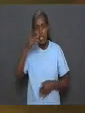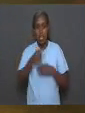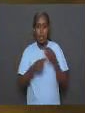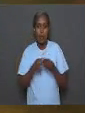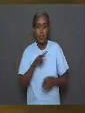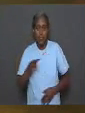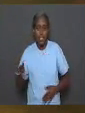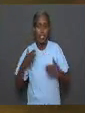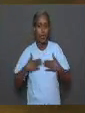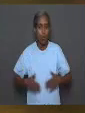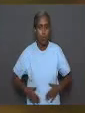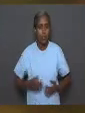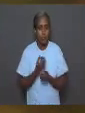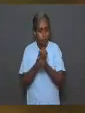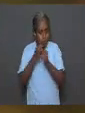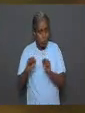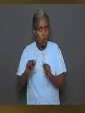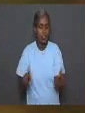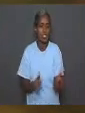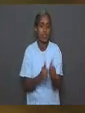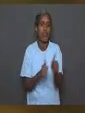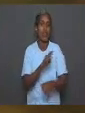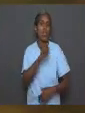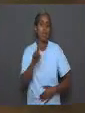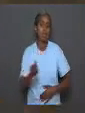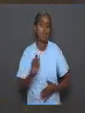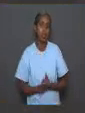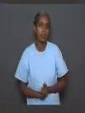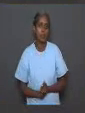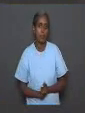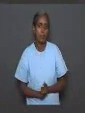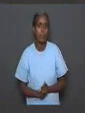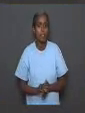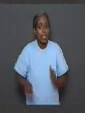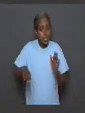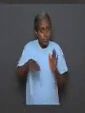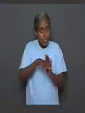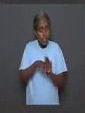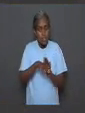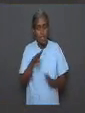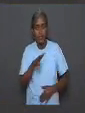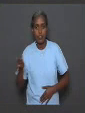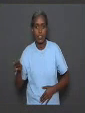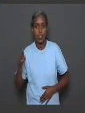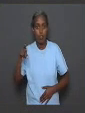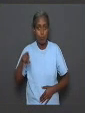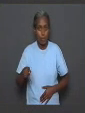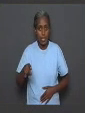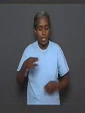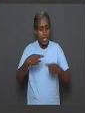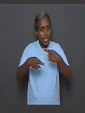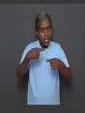components to solve the following problem. The position vector of P relative